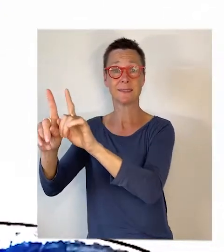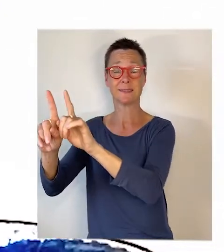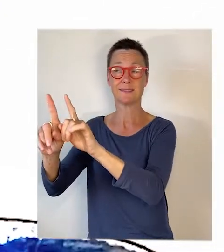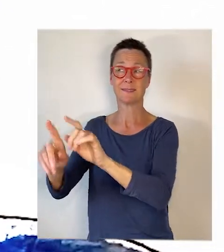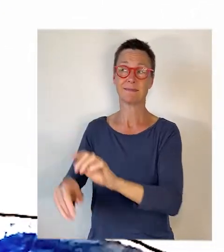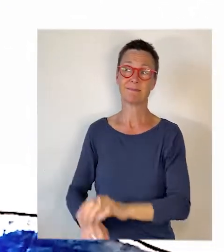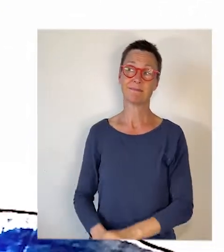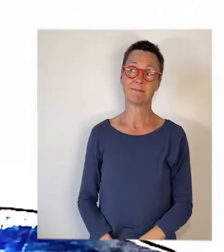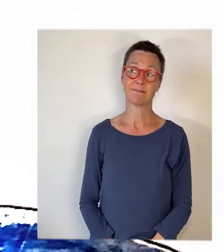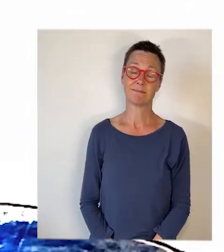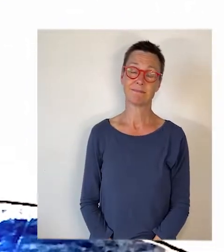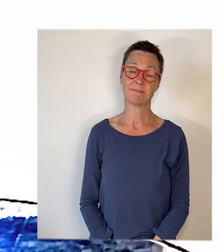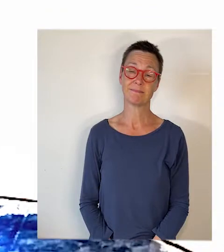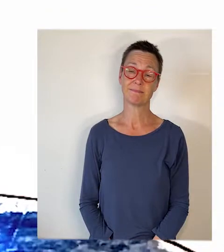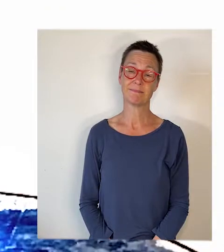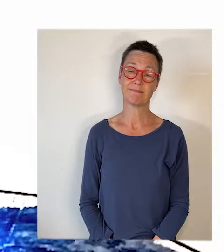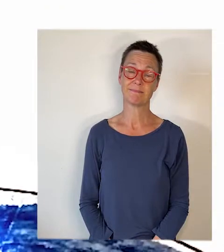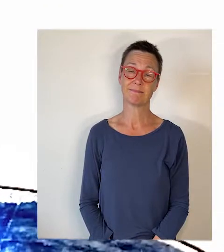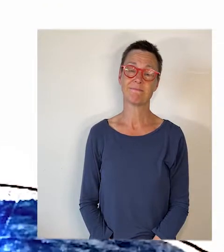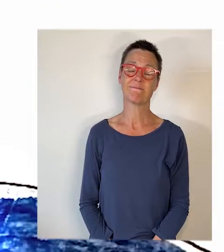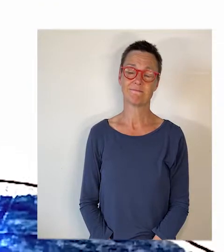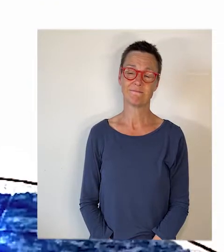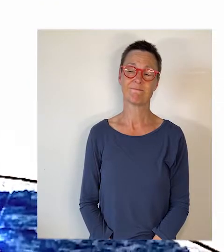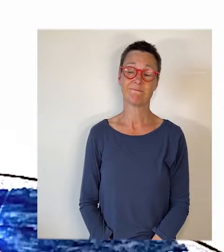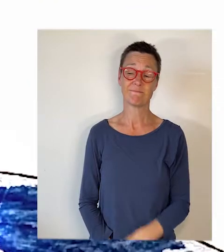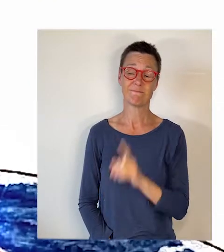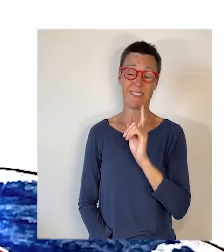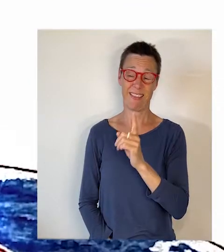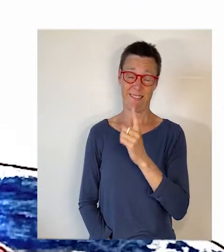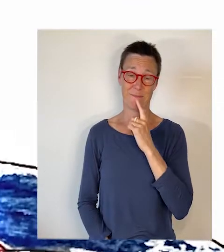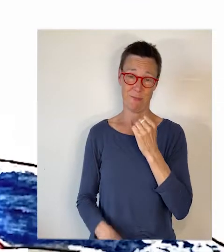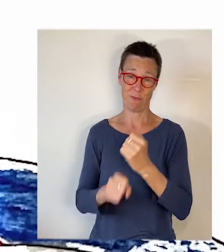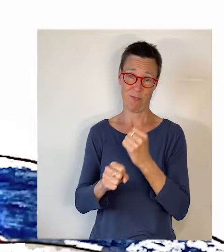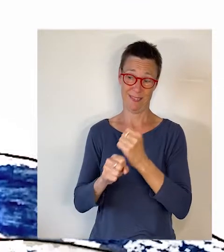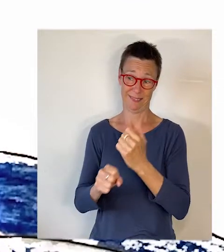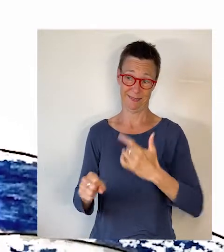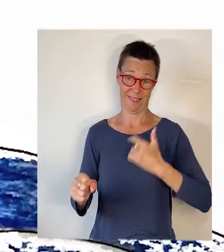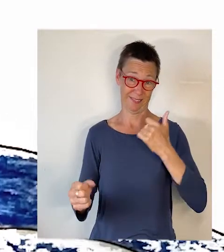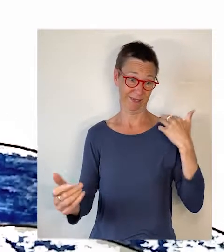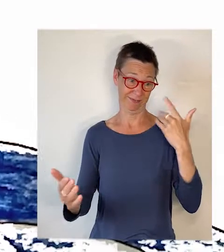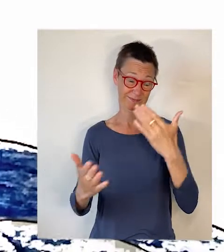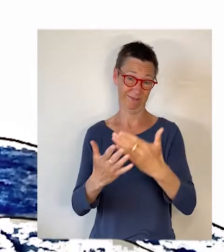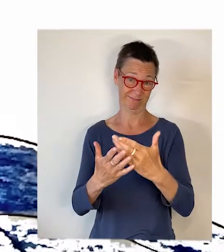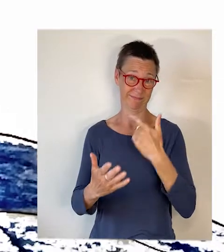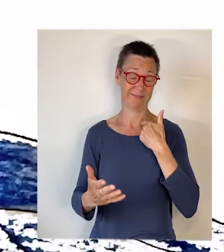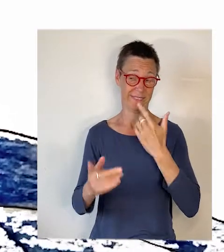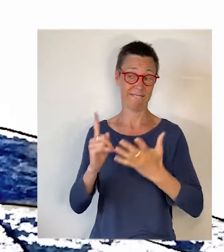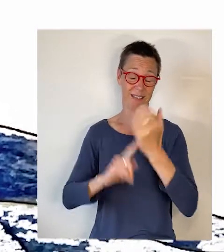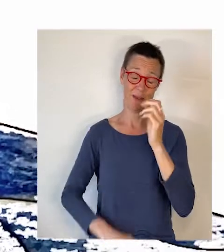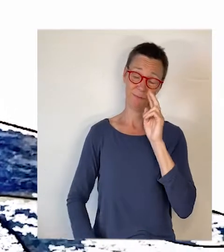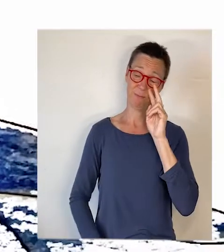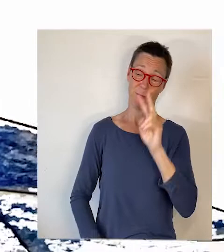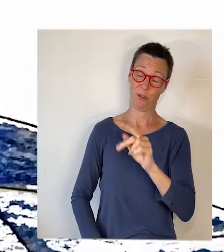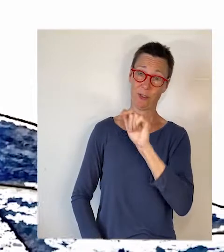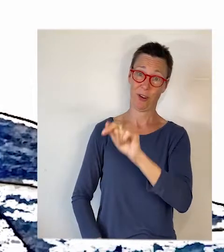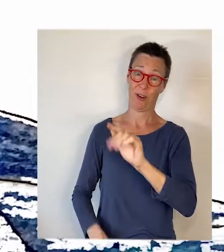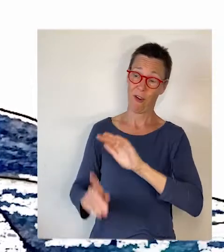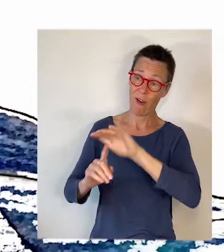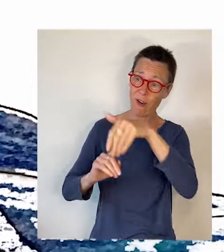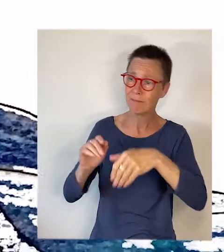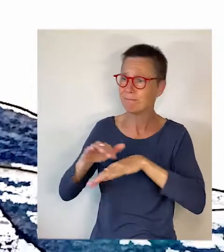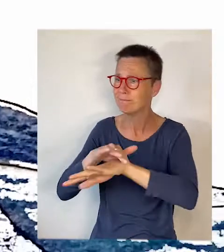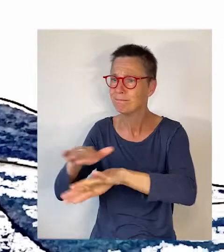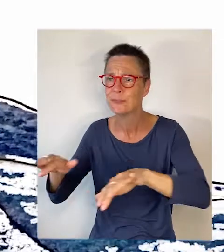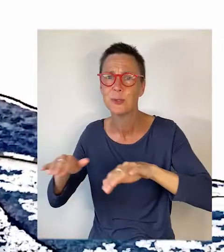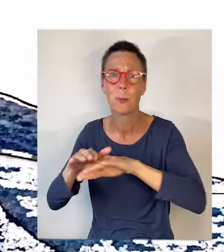hand, and I learned the truth about Granny that day, watching her dive off that boat and then